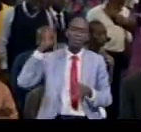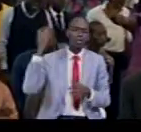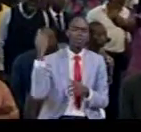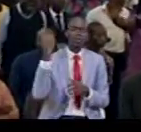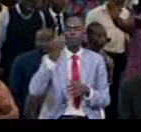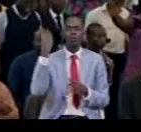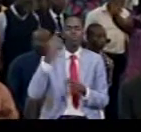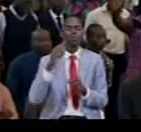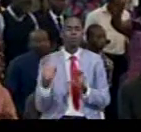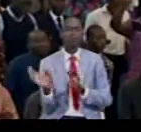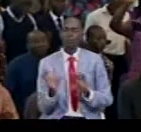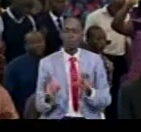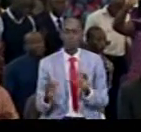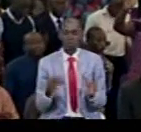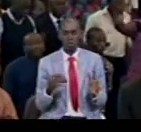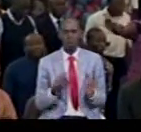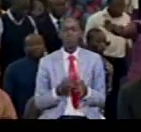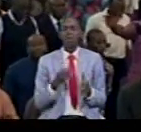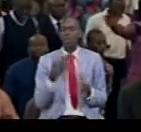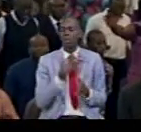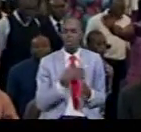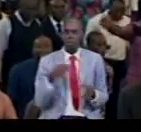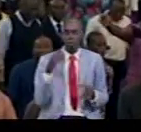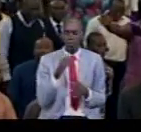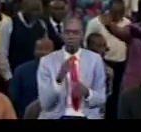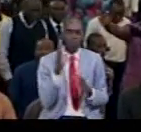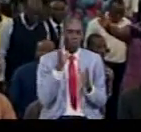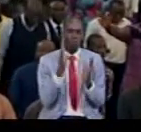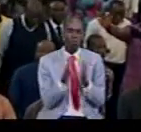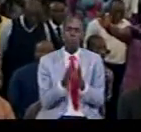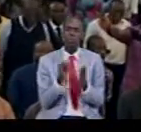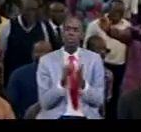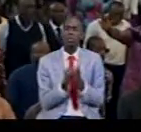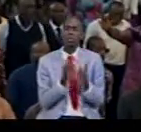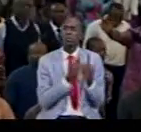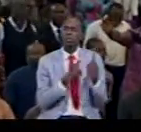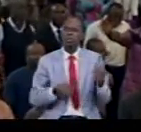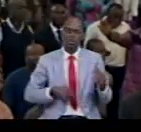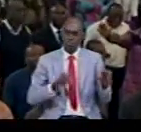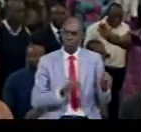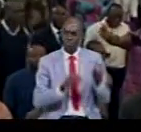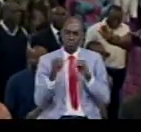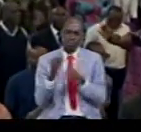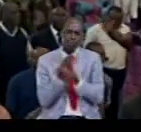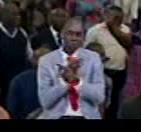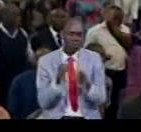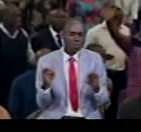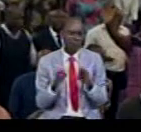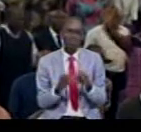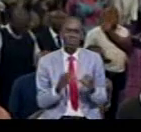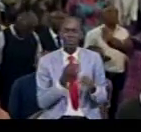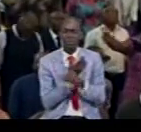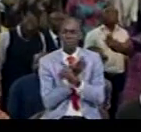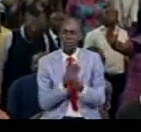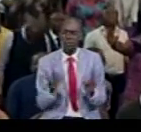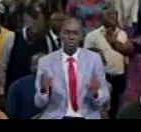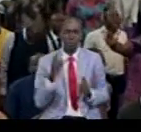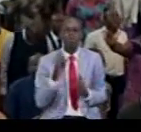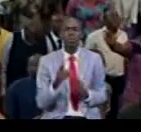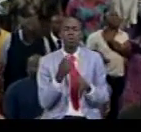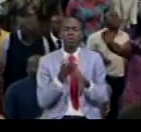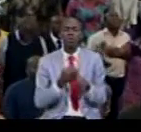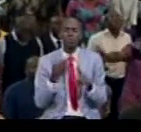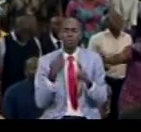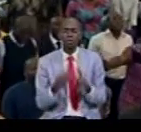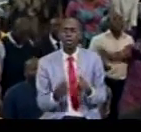curse of the law. I am set free from the weakness of the law. I am redeemed. I am set free from the curse